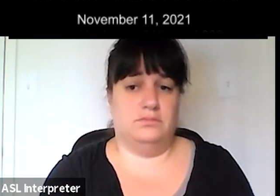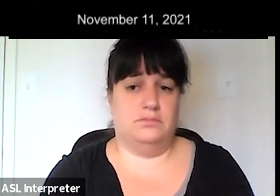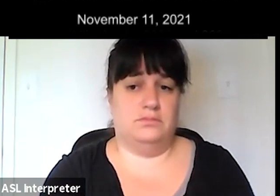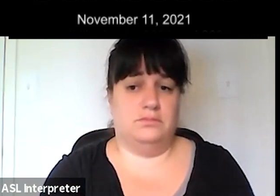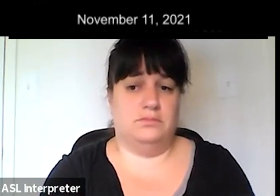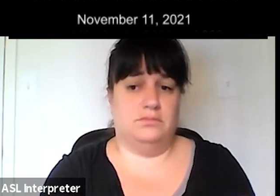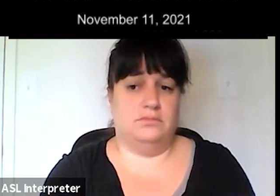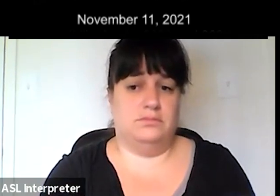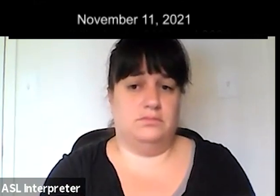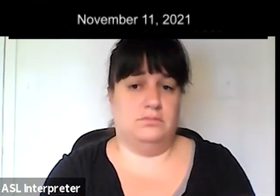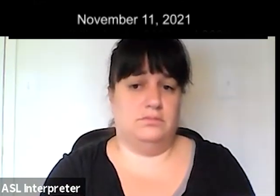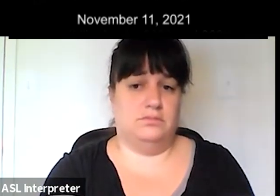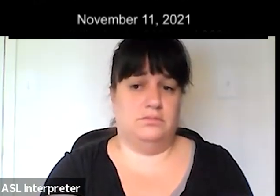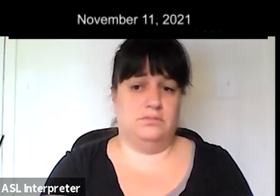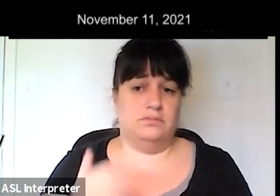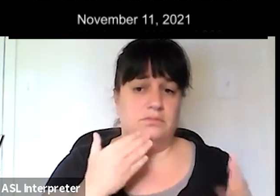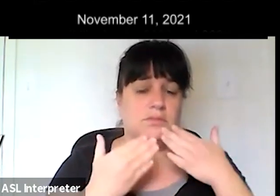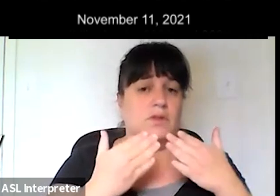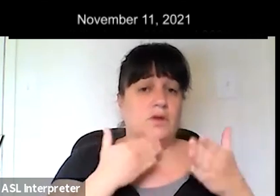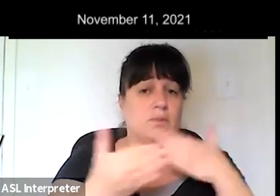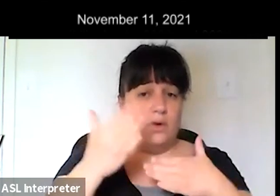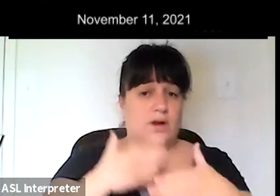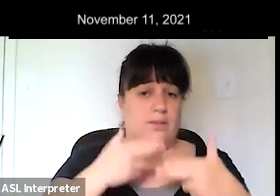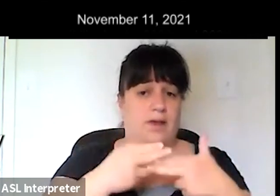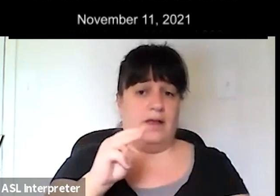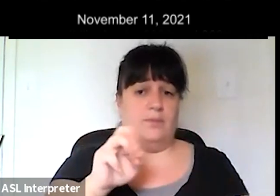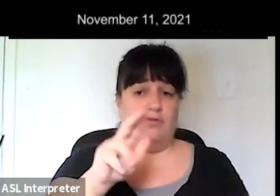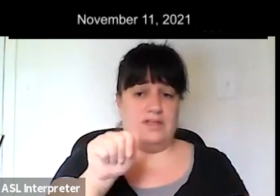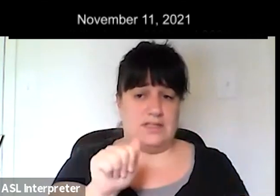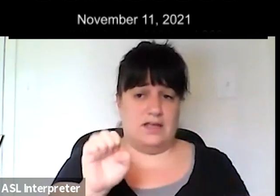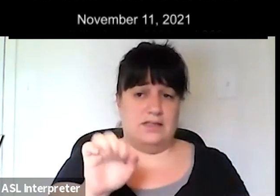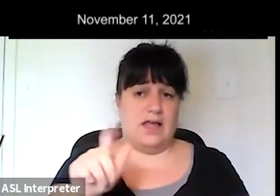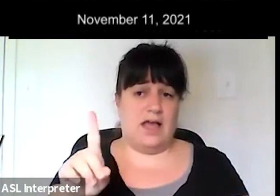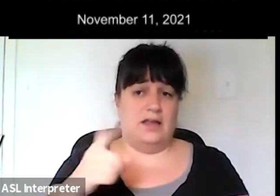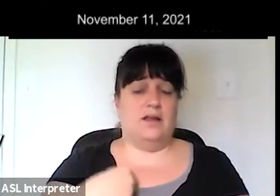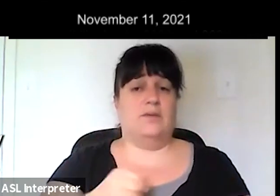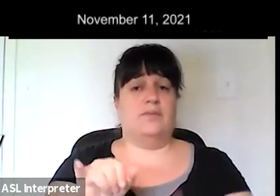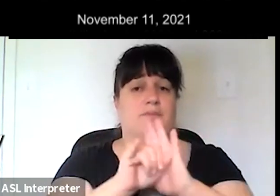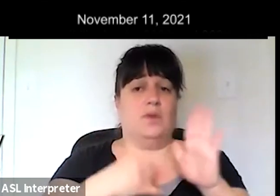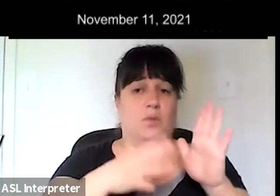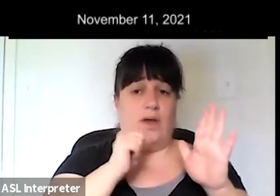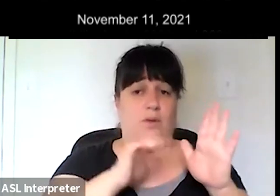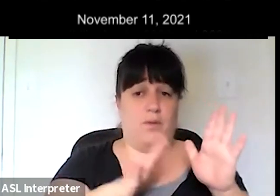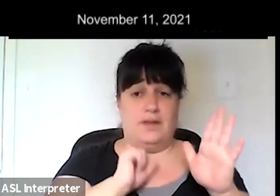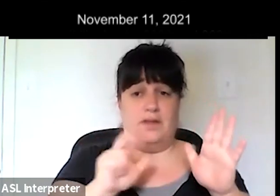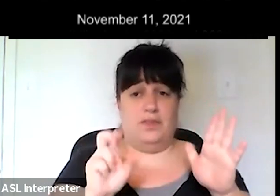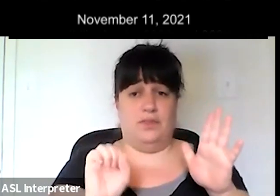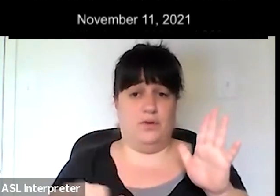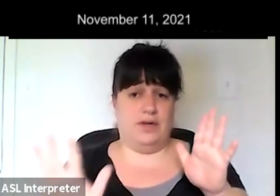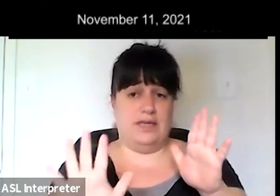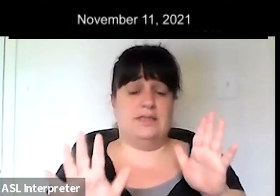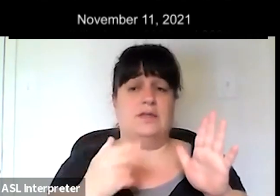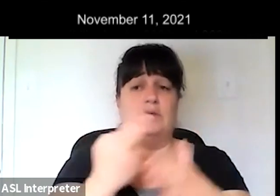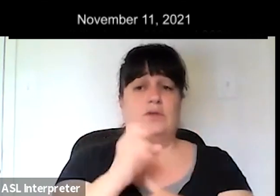Thank you so much, Cass. Good morning, everybody. My name's Marissa Sad. I identify as a white woman in my 30s, and I